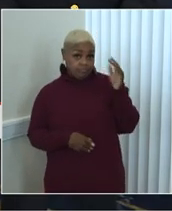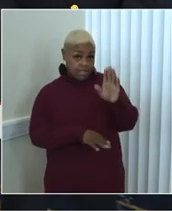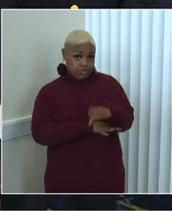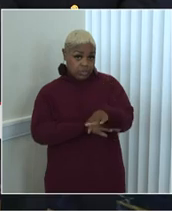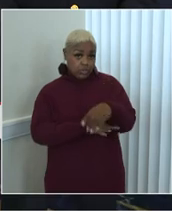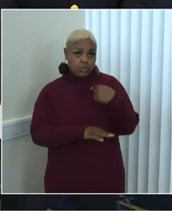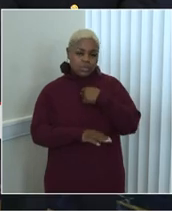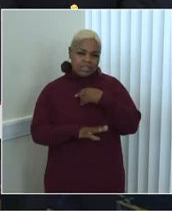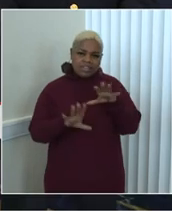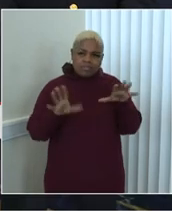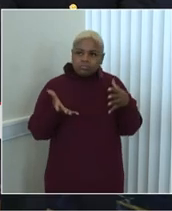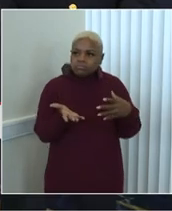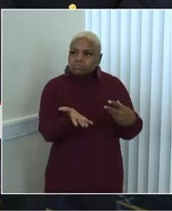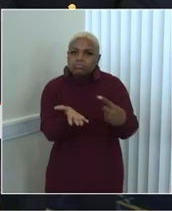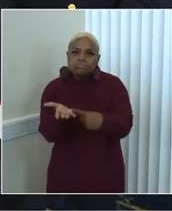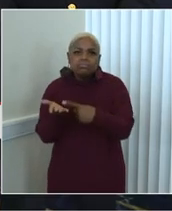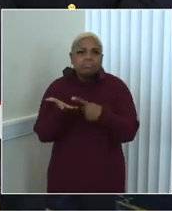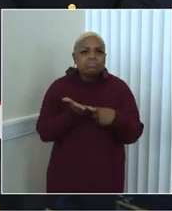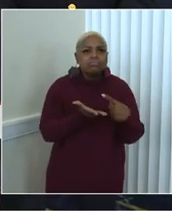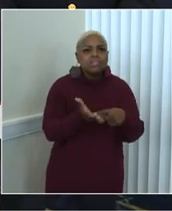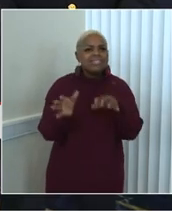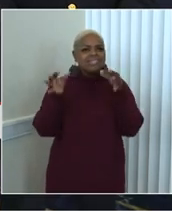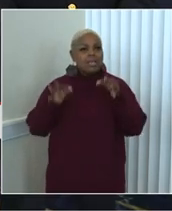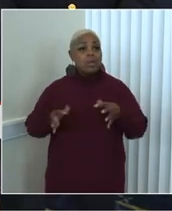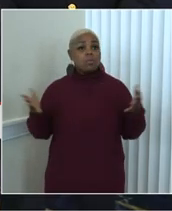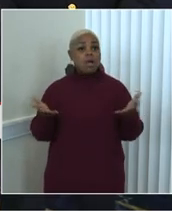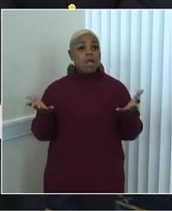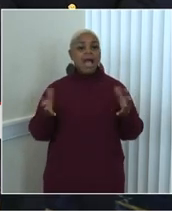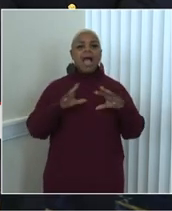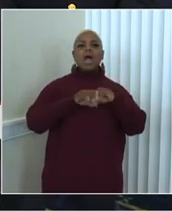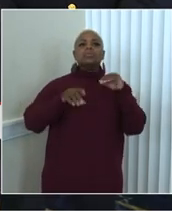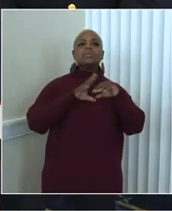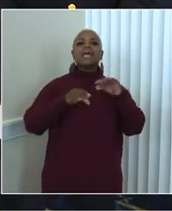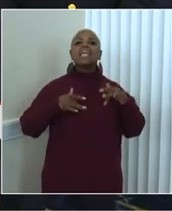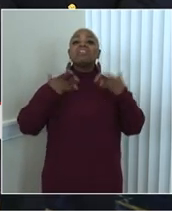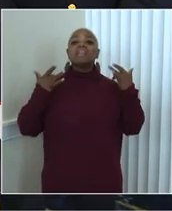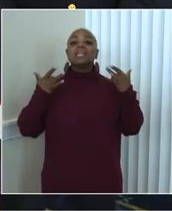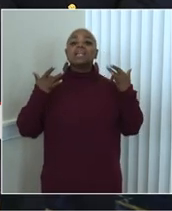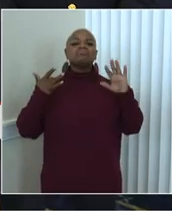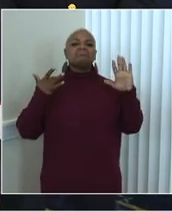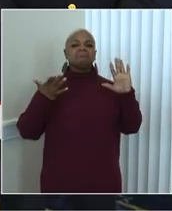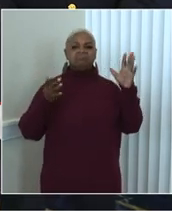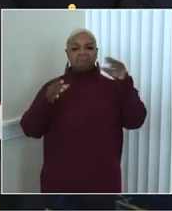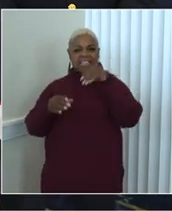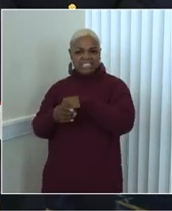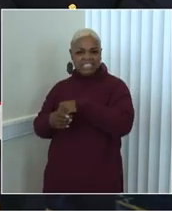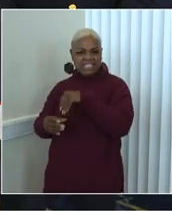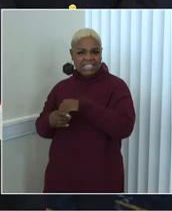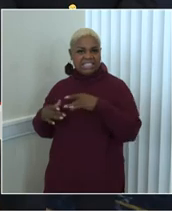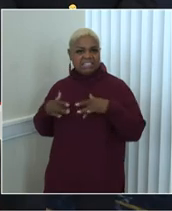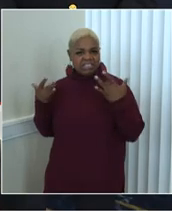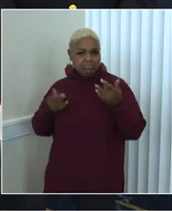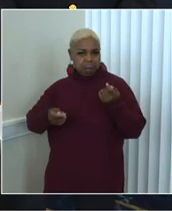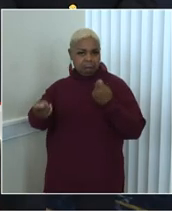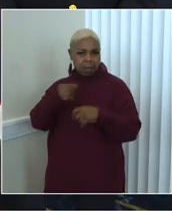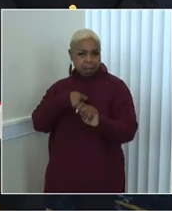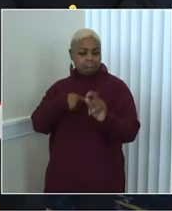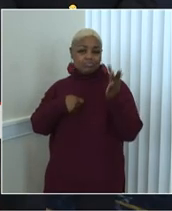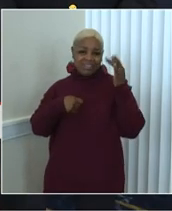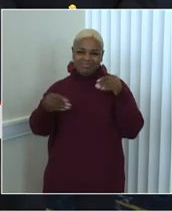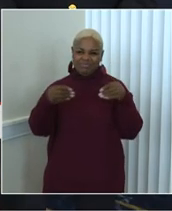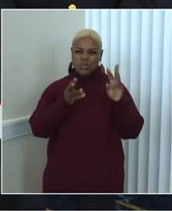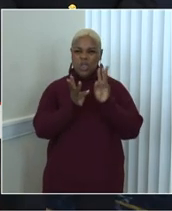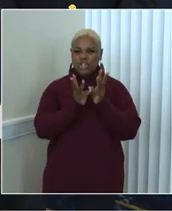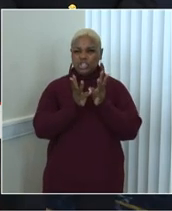pivot from a series of outdoor events to 2 indoor venues. Their flexibility and dedication throughout this process has been